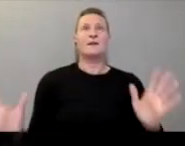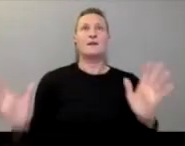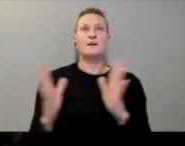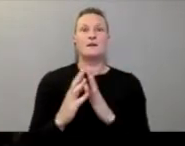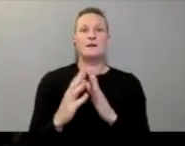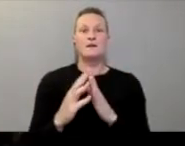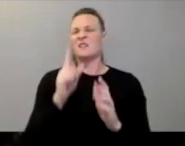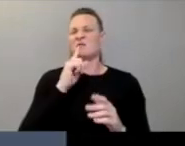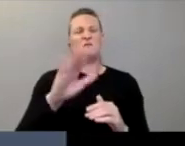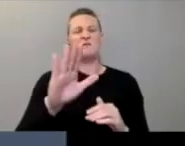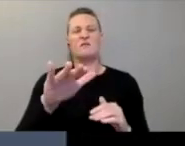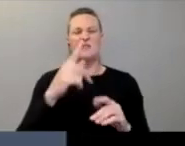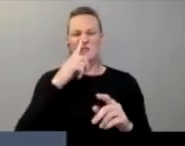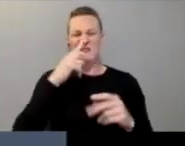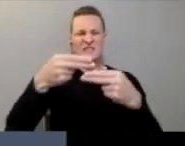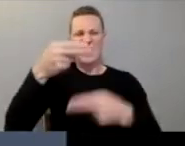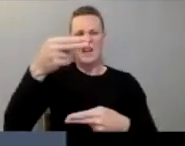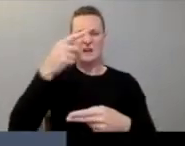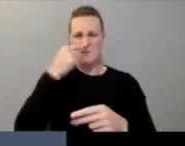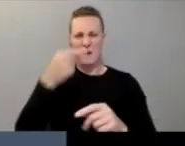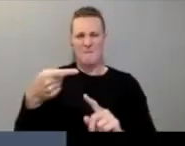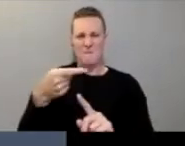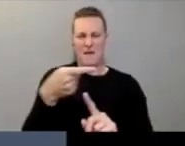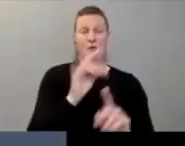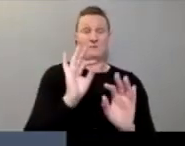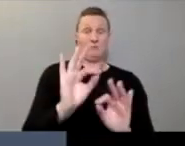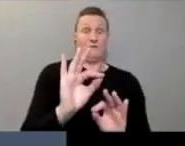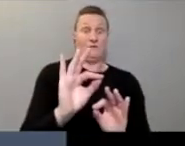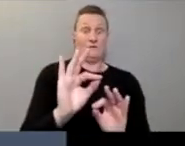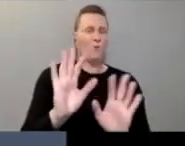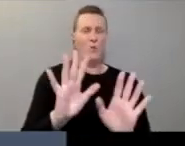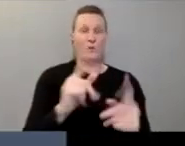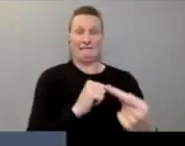No, go back, if you could go back. There we are, perfect.